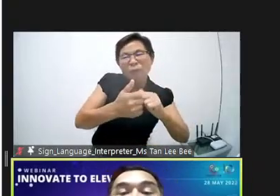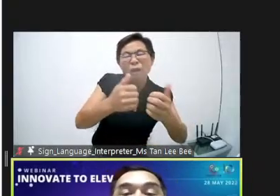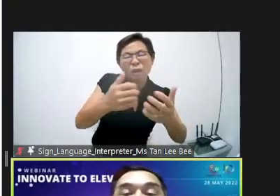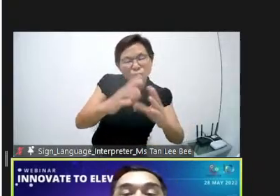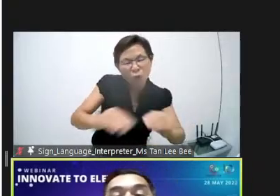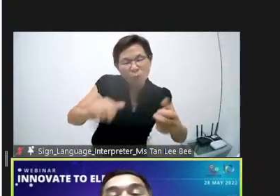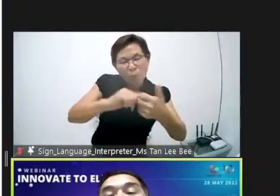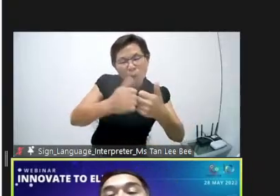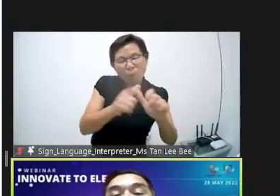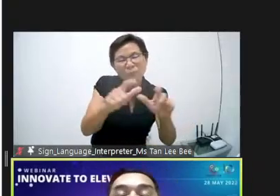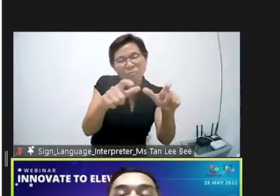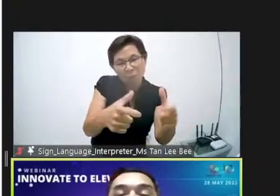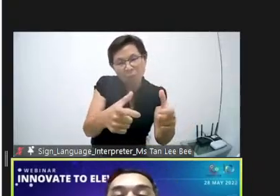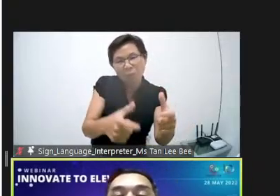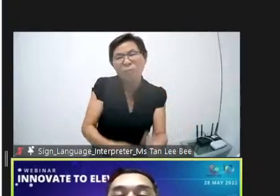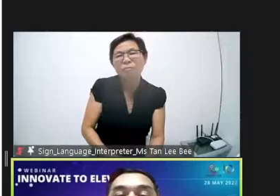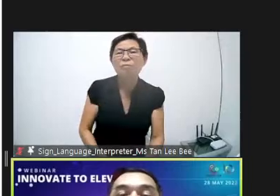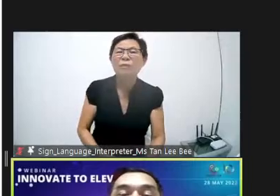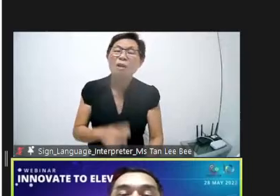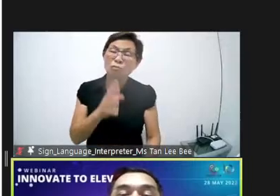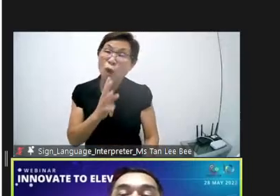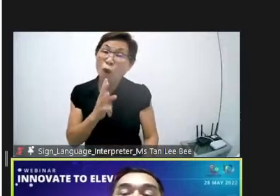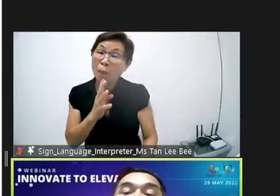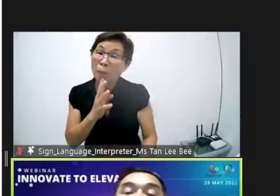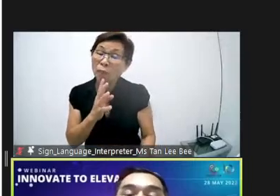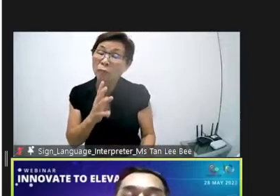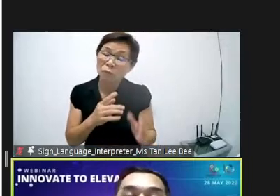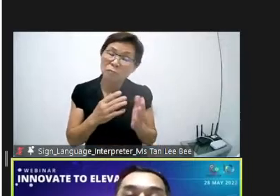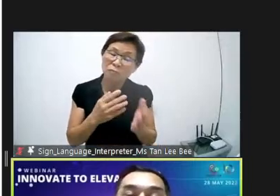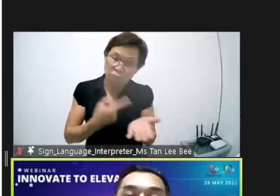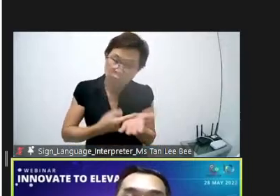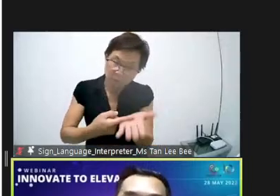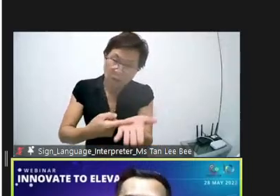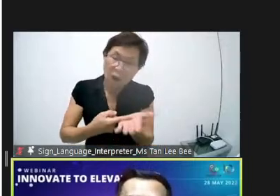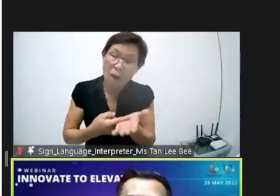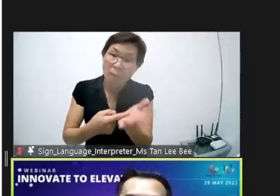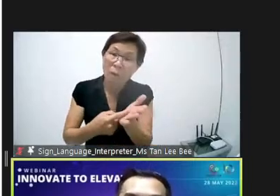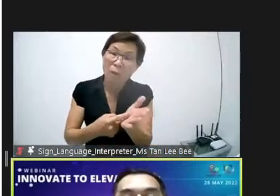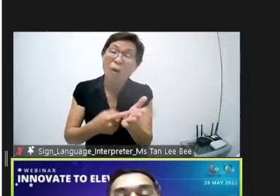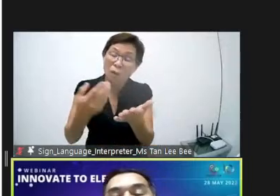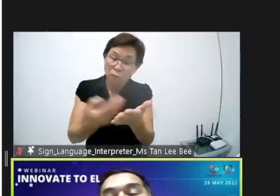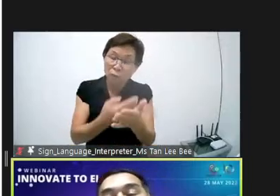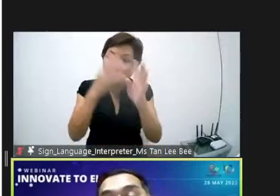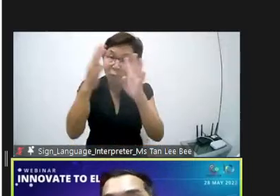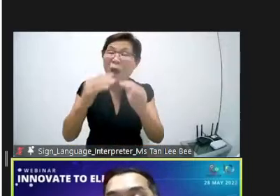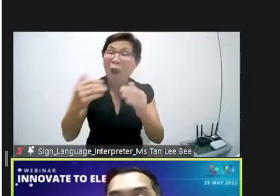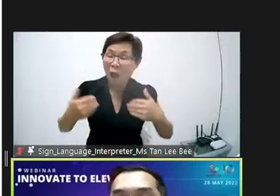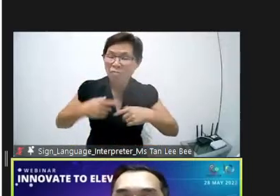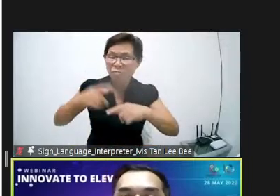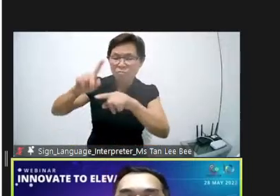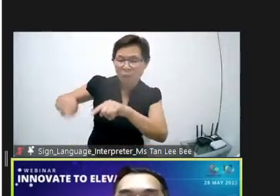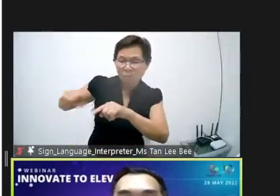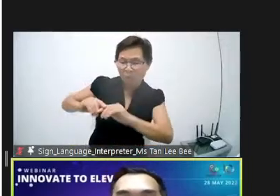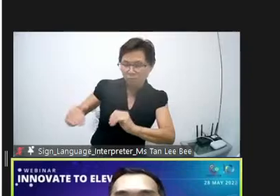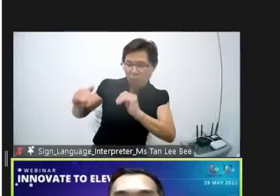mentioned, when we talk about innovation, there are several levels. Of course, this is based of my